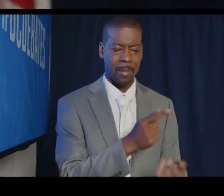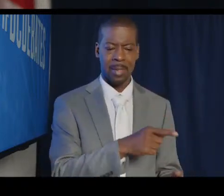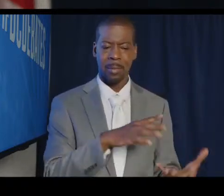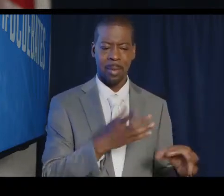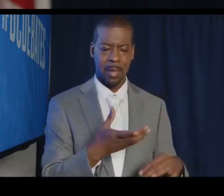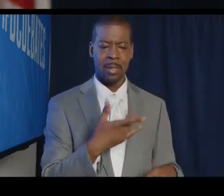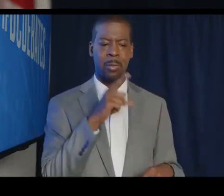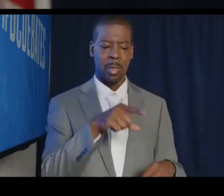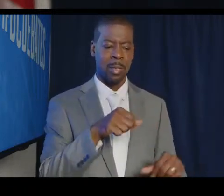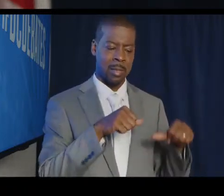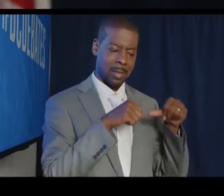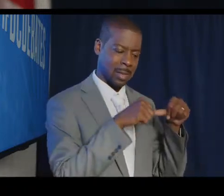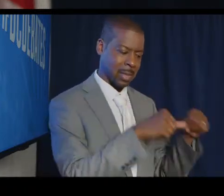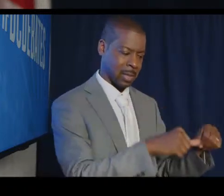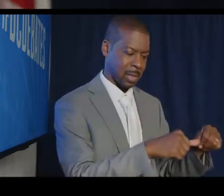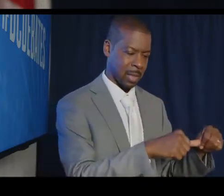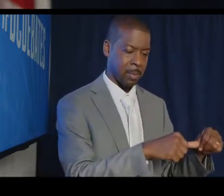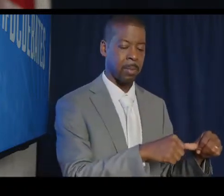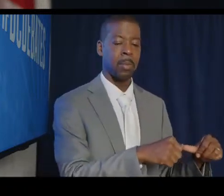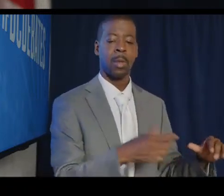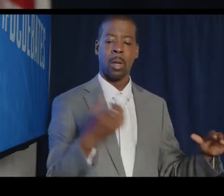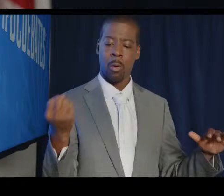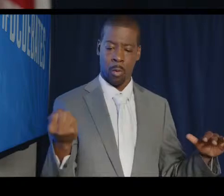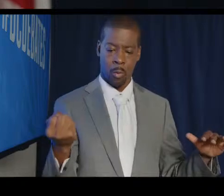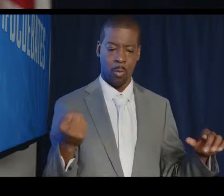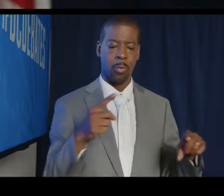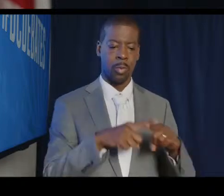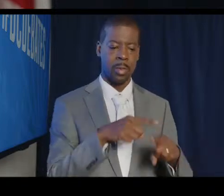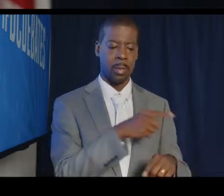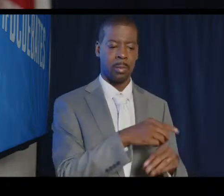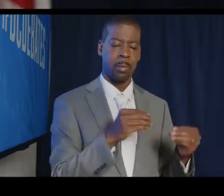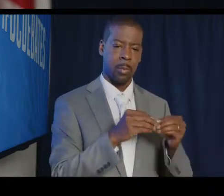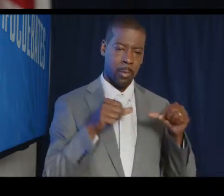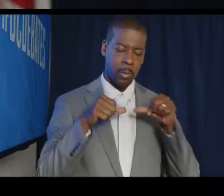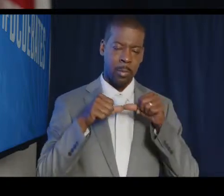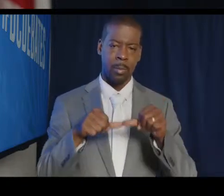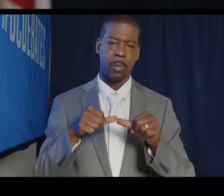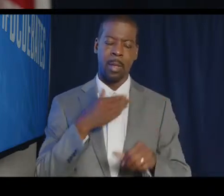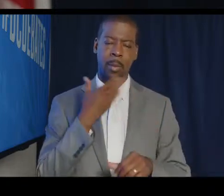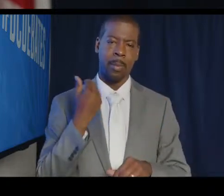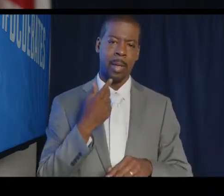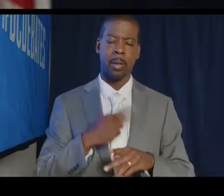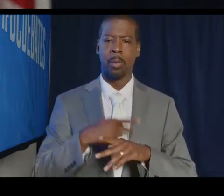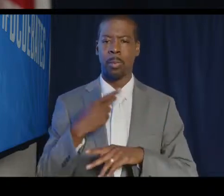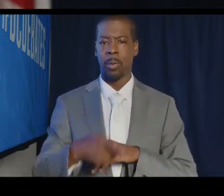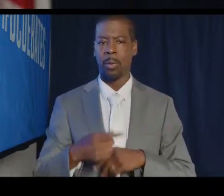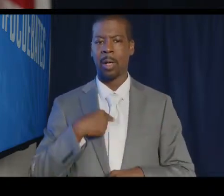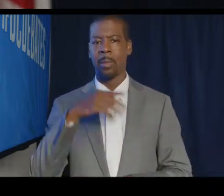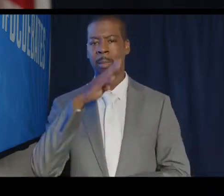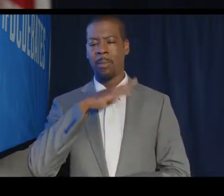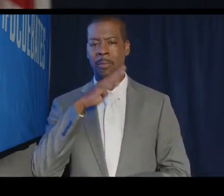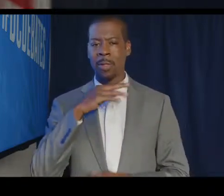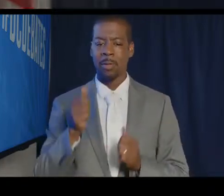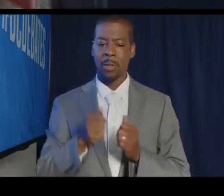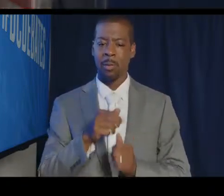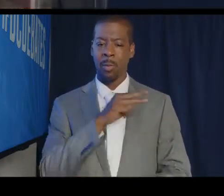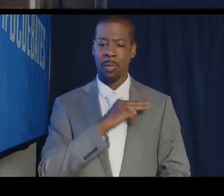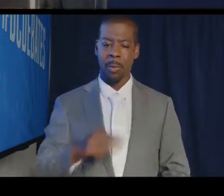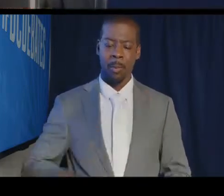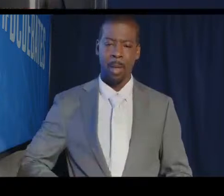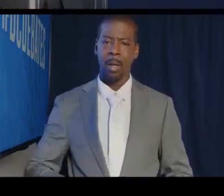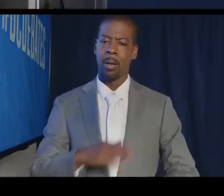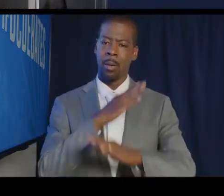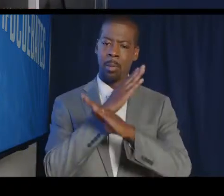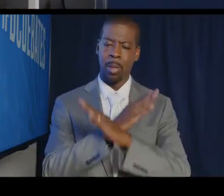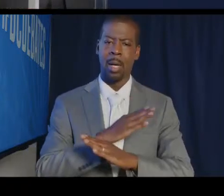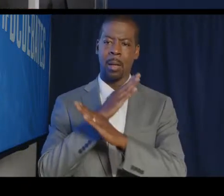new families into this cycle. That's what I'm fighting to do. And I am frustrated that the mayor continues to put up roadblock after roadblock for us